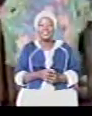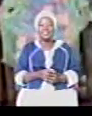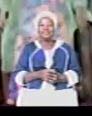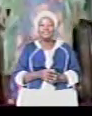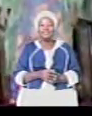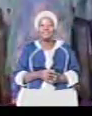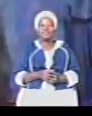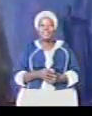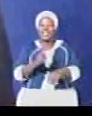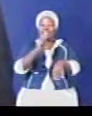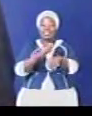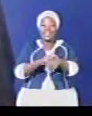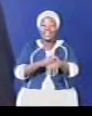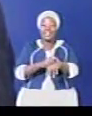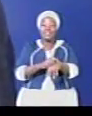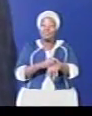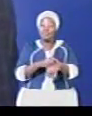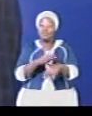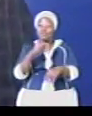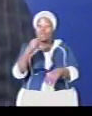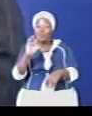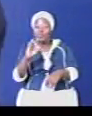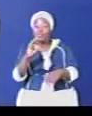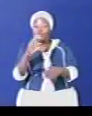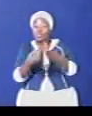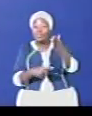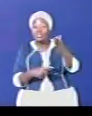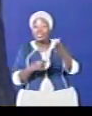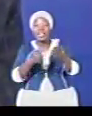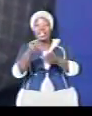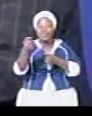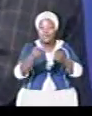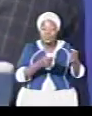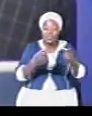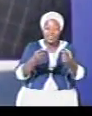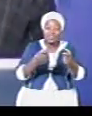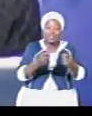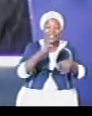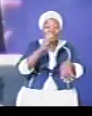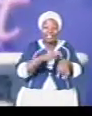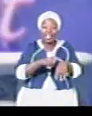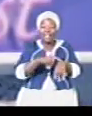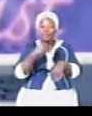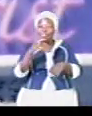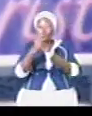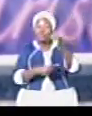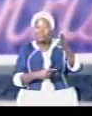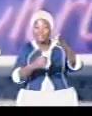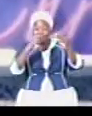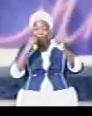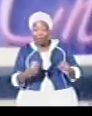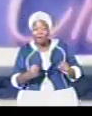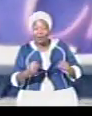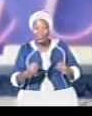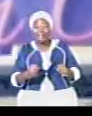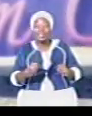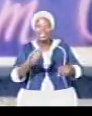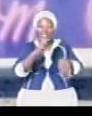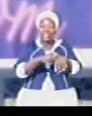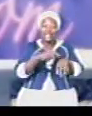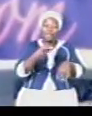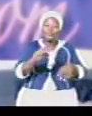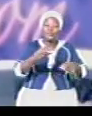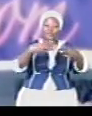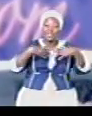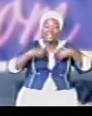time of dominion. Amen. Time of power. Amen. Time of healing. Amen. Time of miracle.